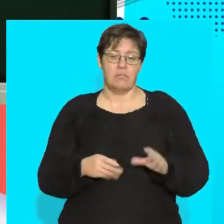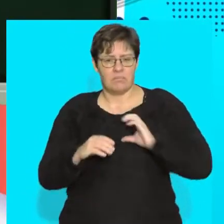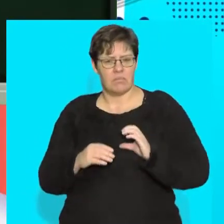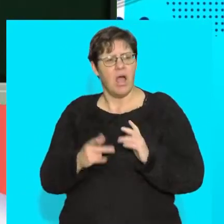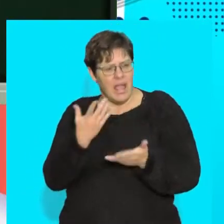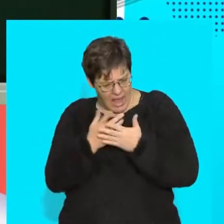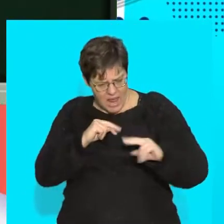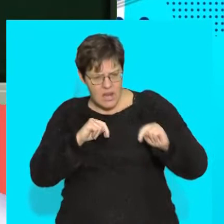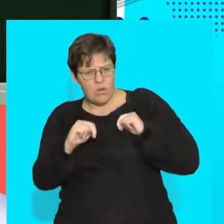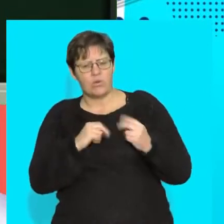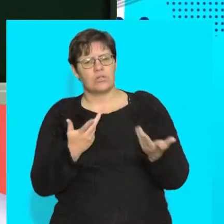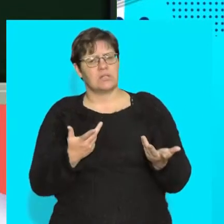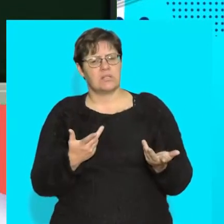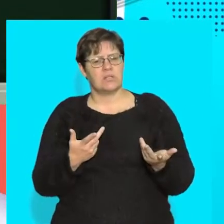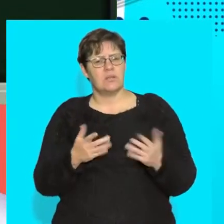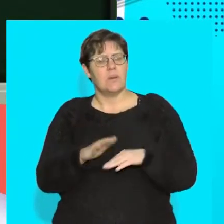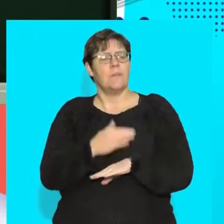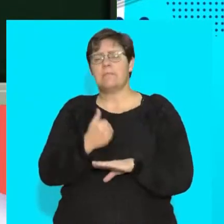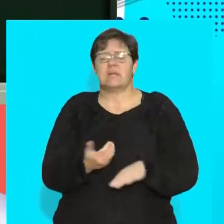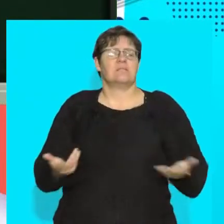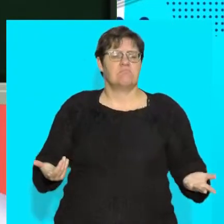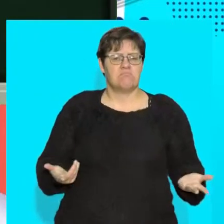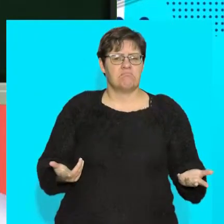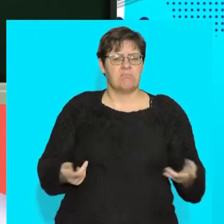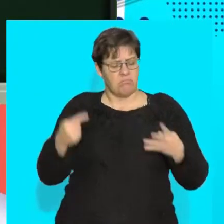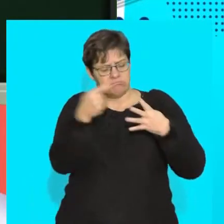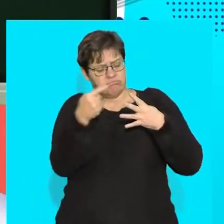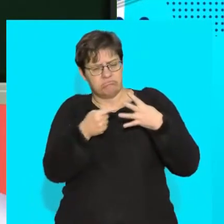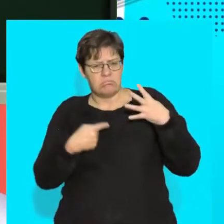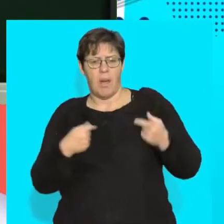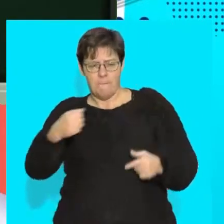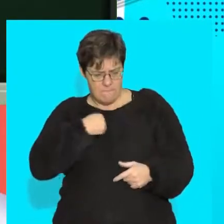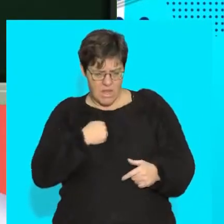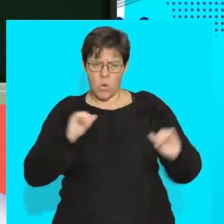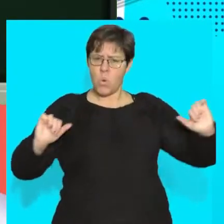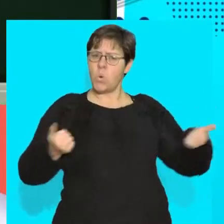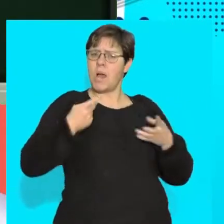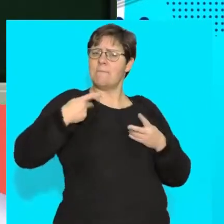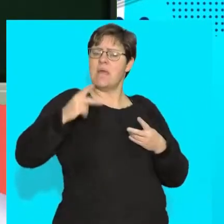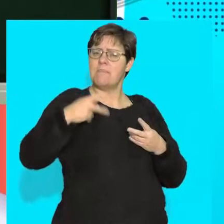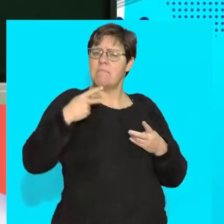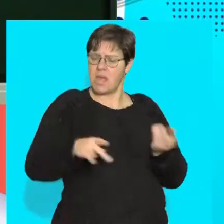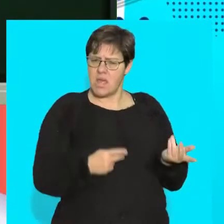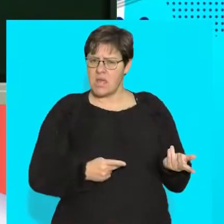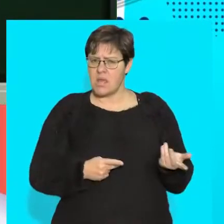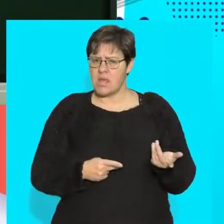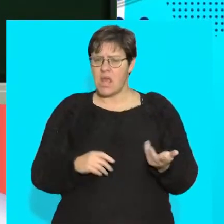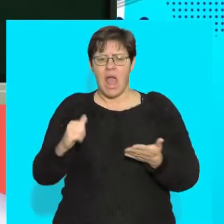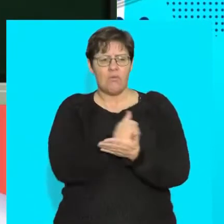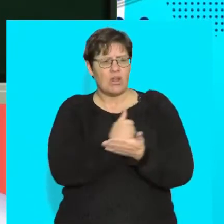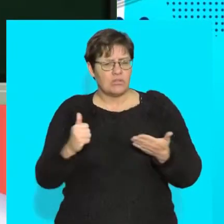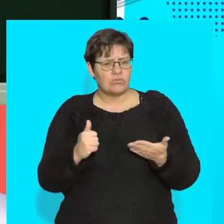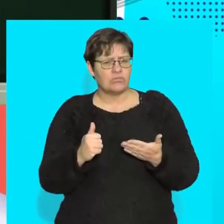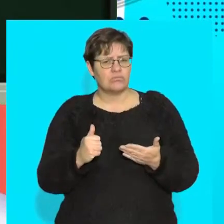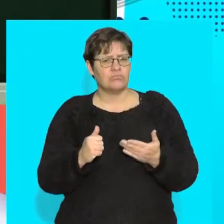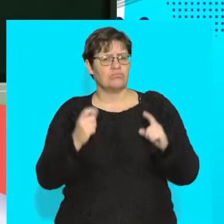you can negotiate based on certain factors like your credit score when you start working, all those kind